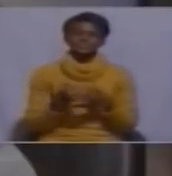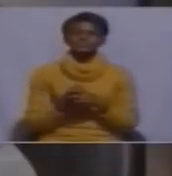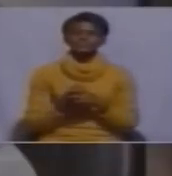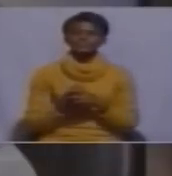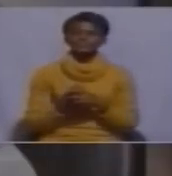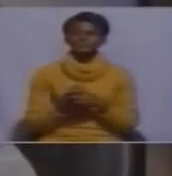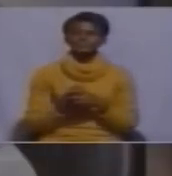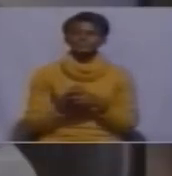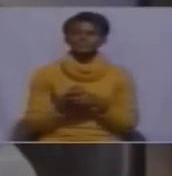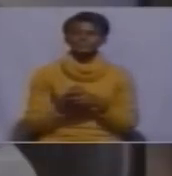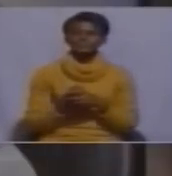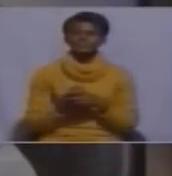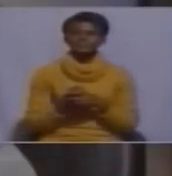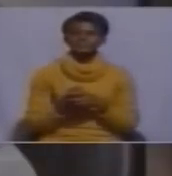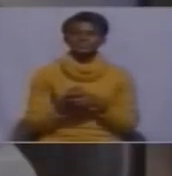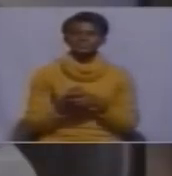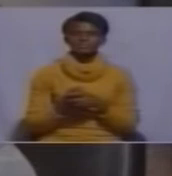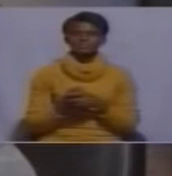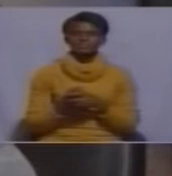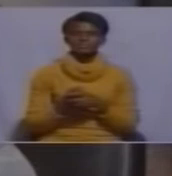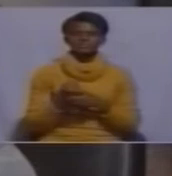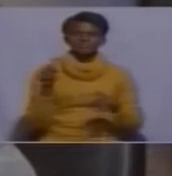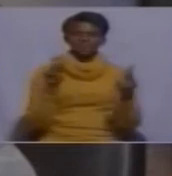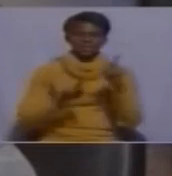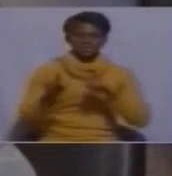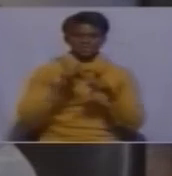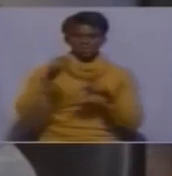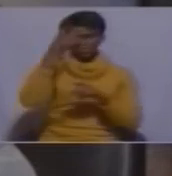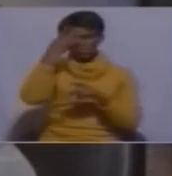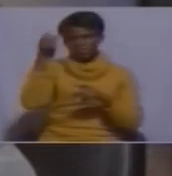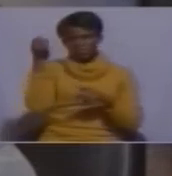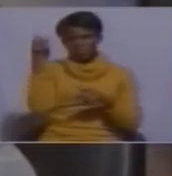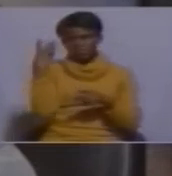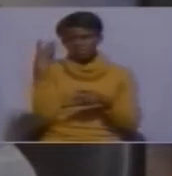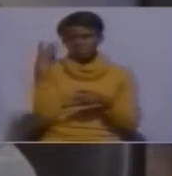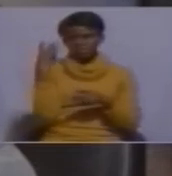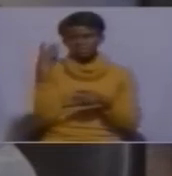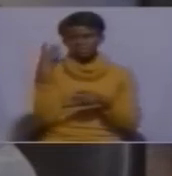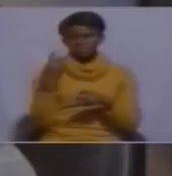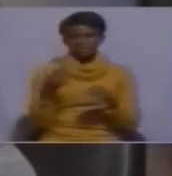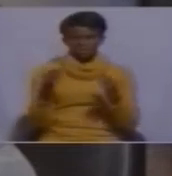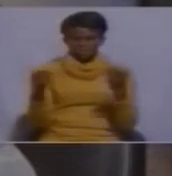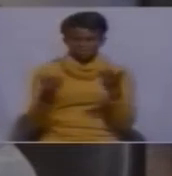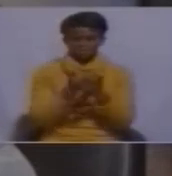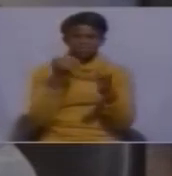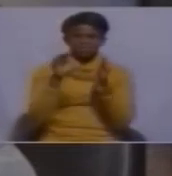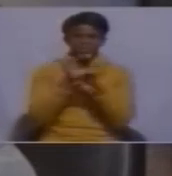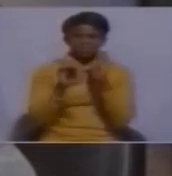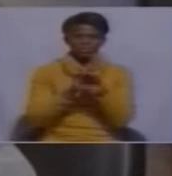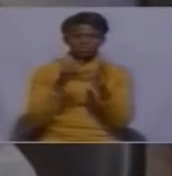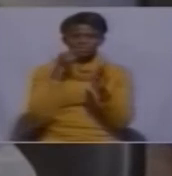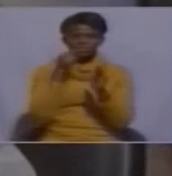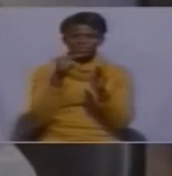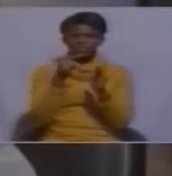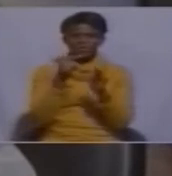In this case, people should ignore the statement in the current Constitution which says